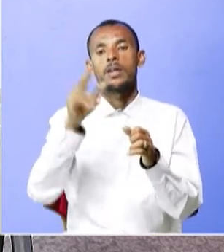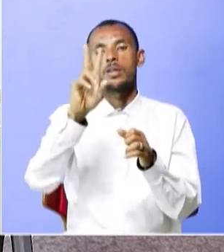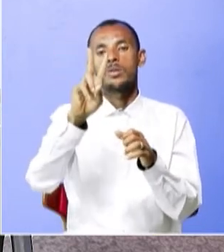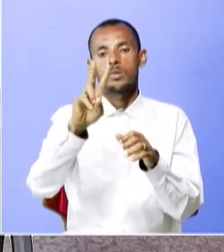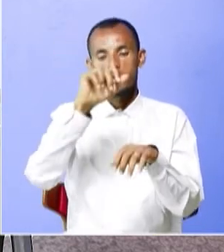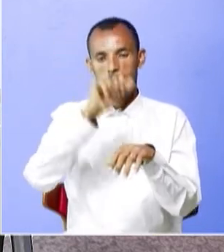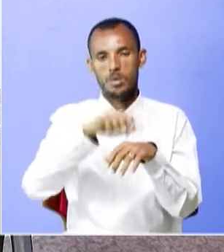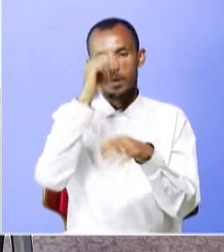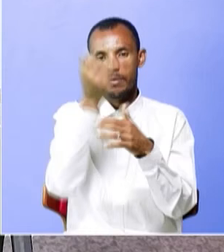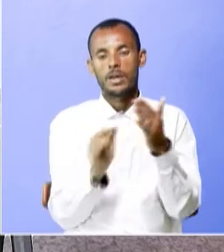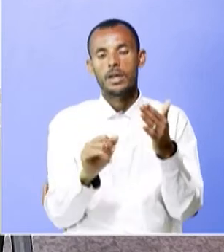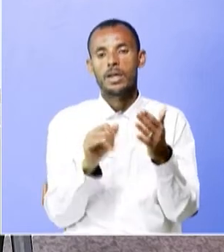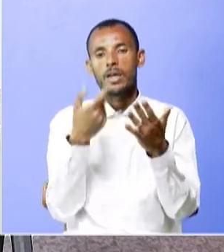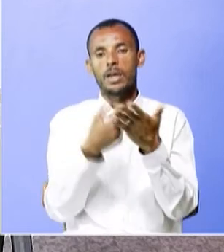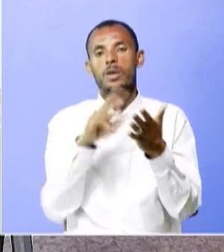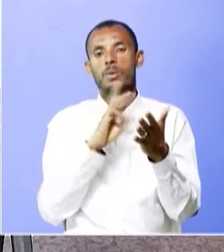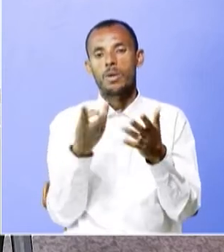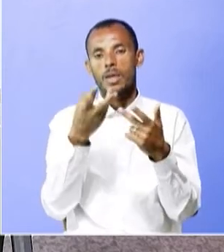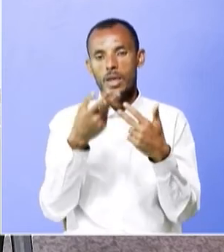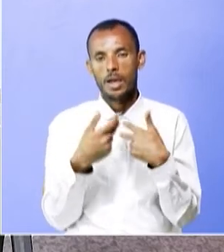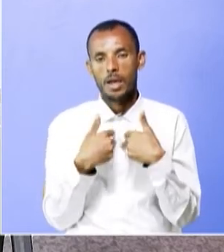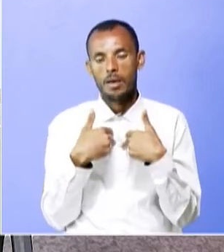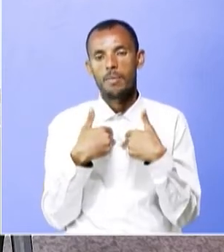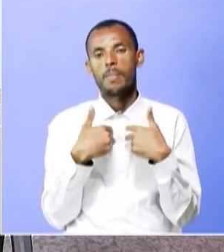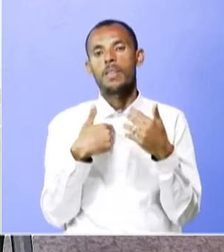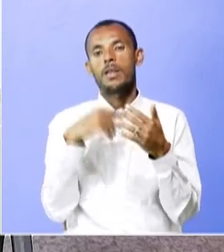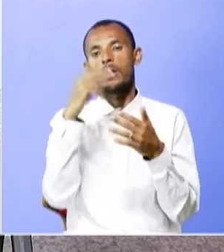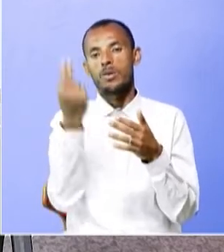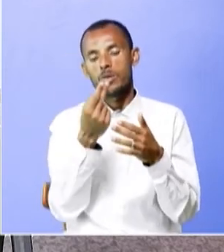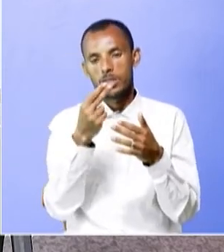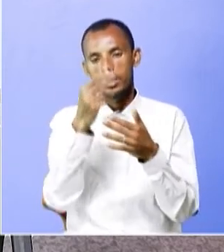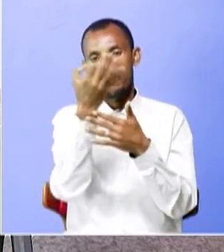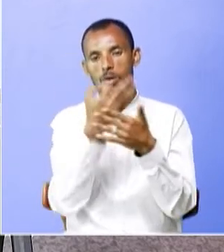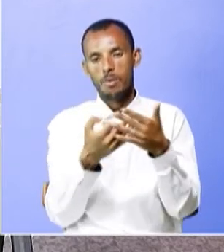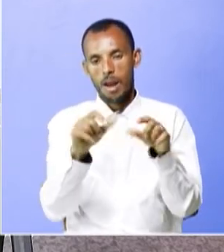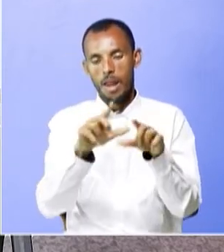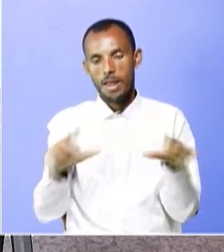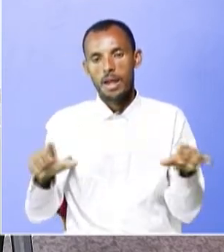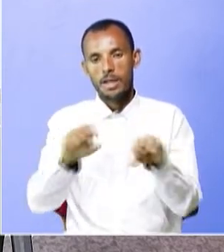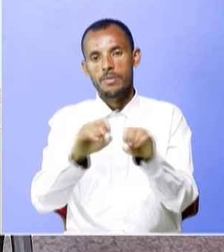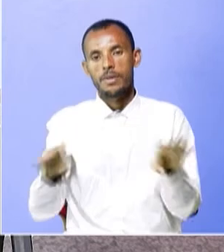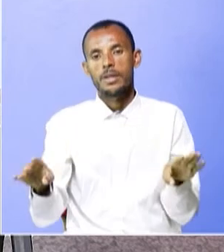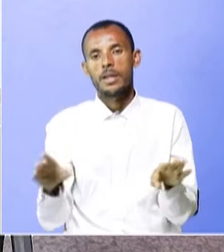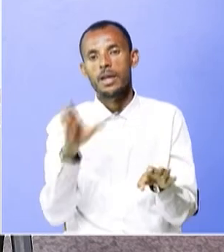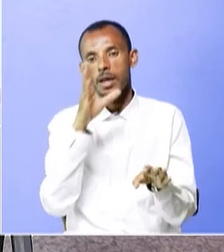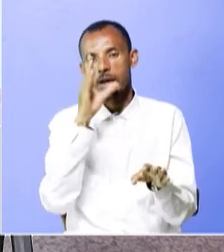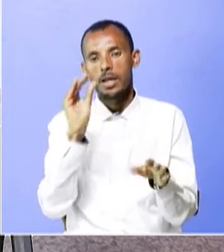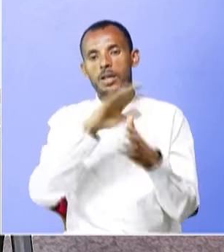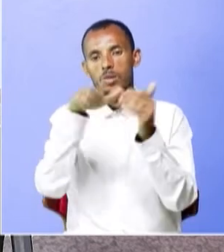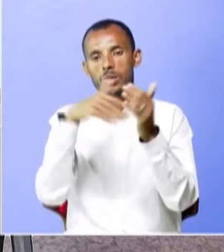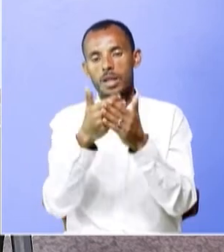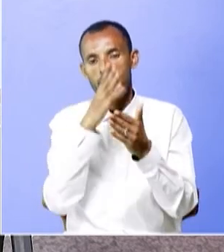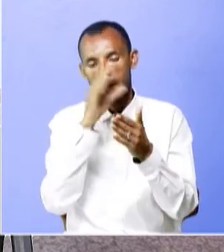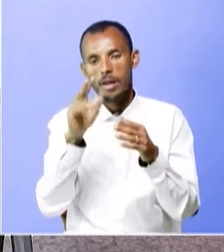figures, here we will derive a formula for a lateral surface area, the total surface area, and the volume